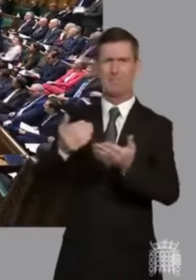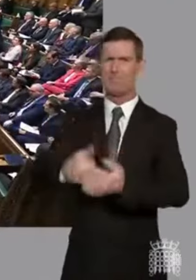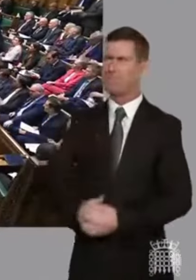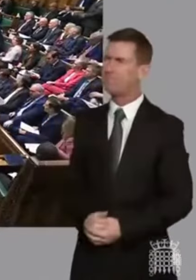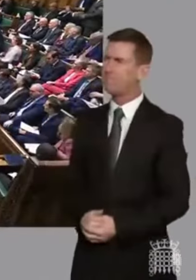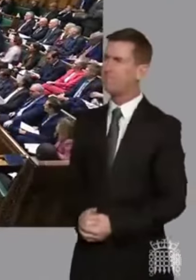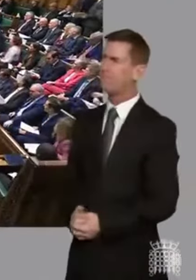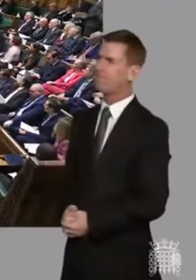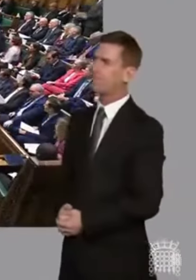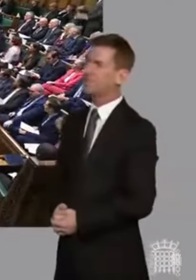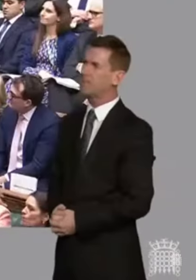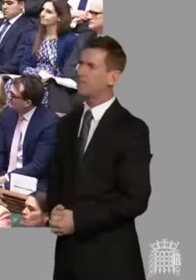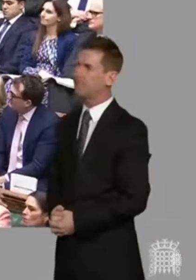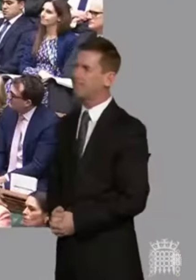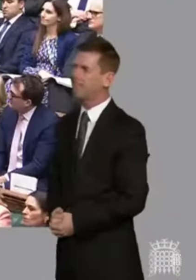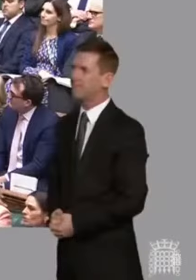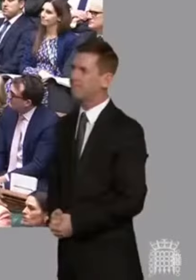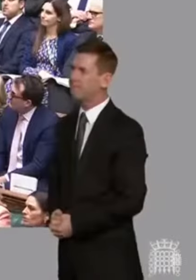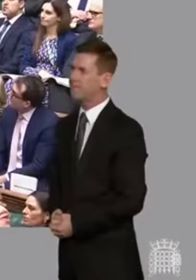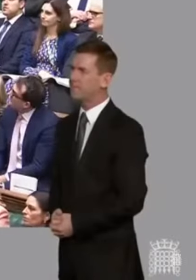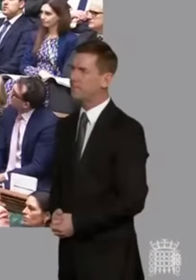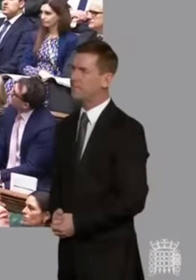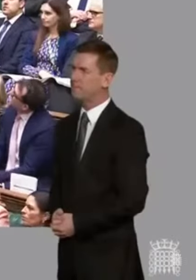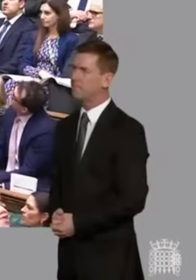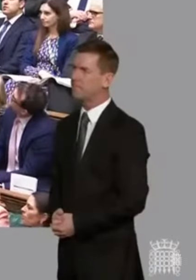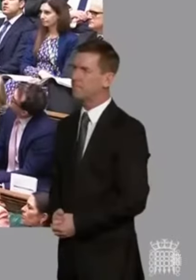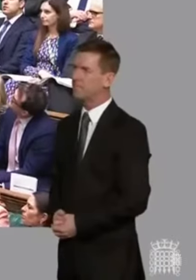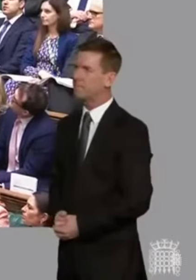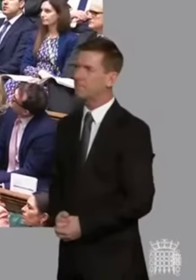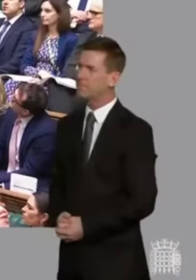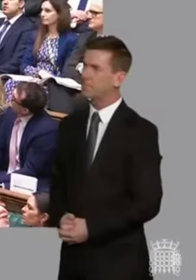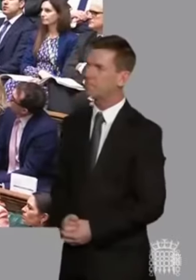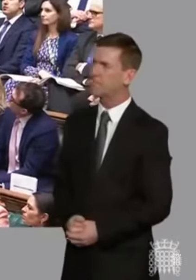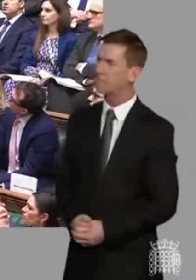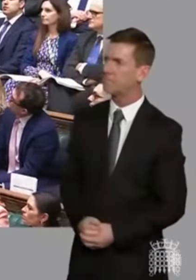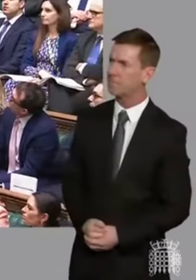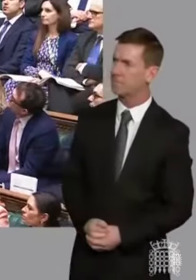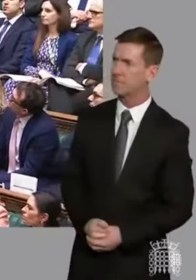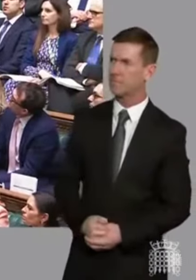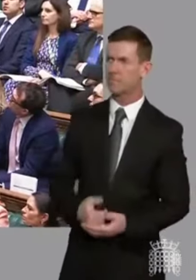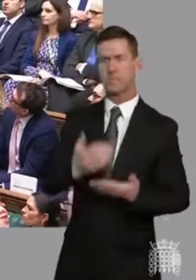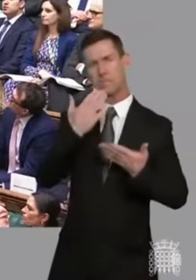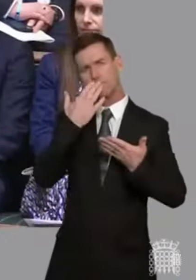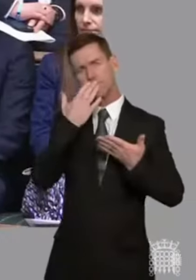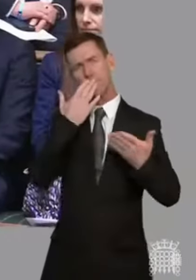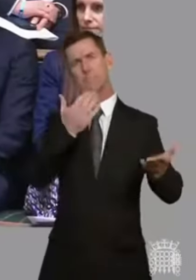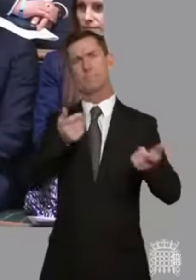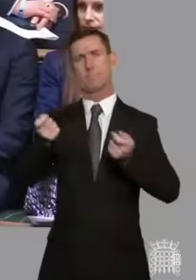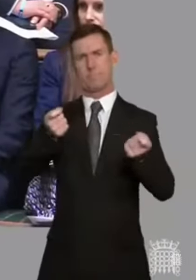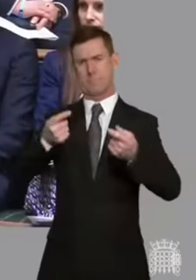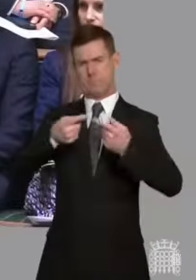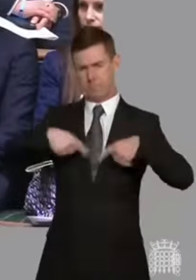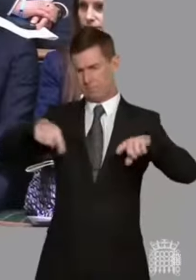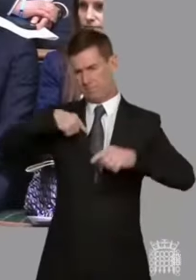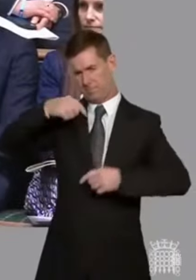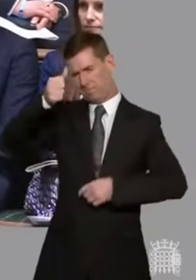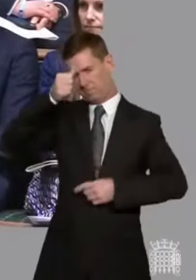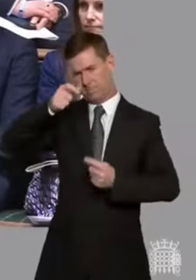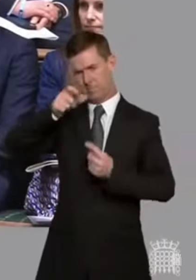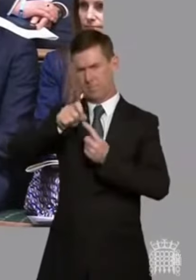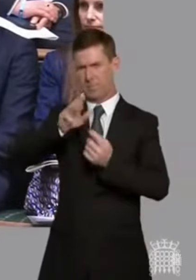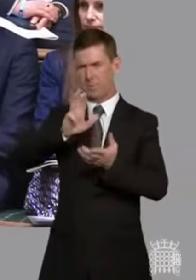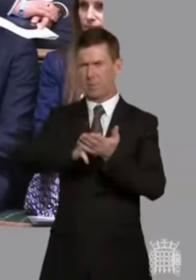you, Mr. Speaker. I know that, like everyone in the House, the Prime Minister is an honourable member. On that basis, can he